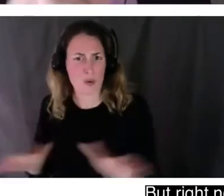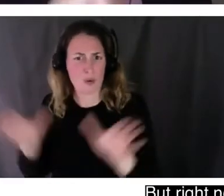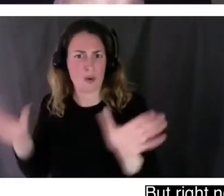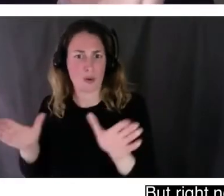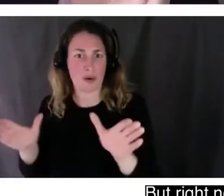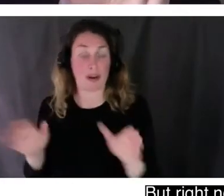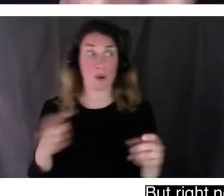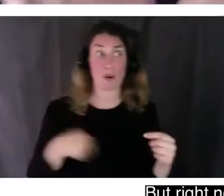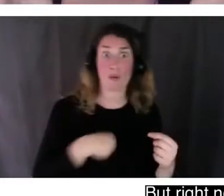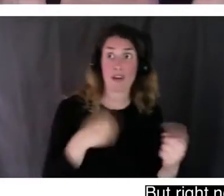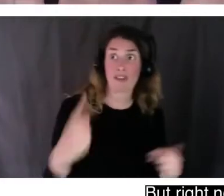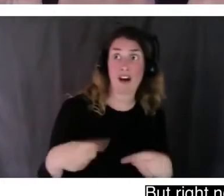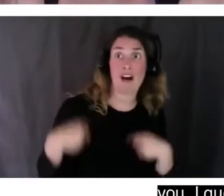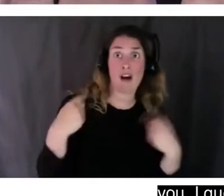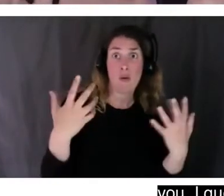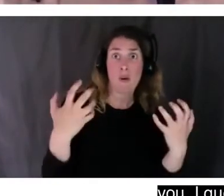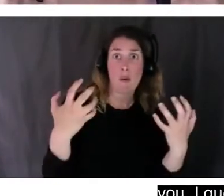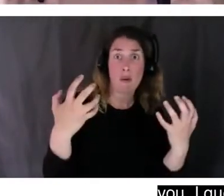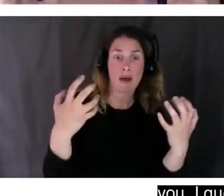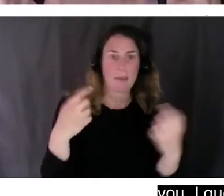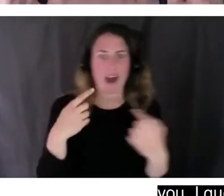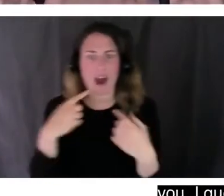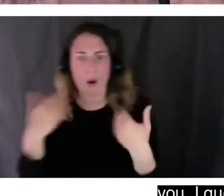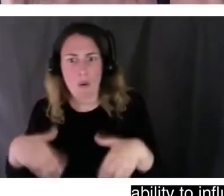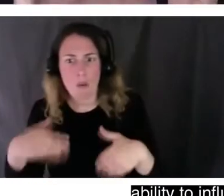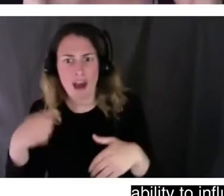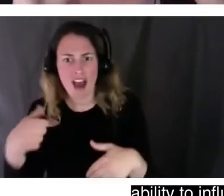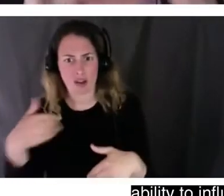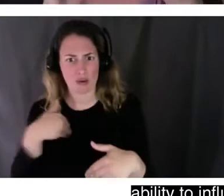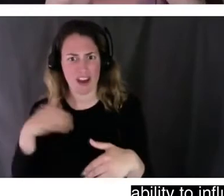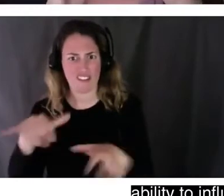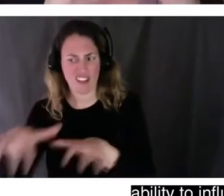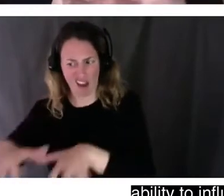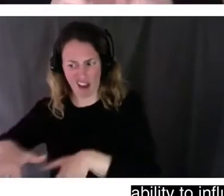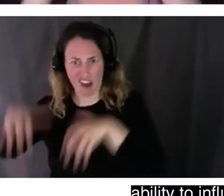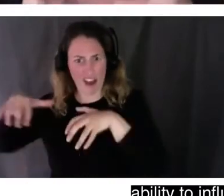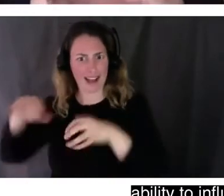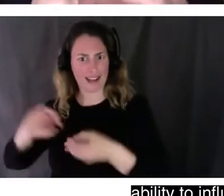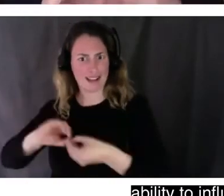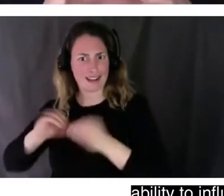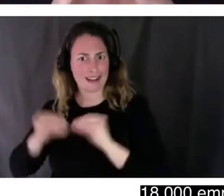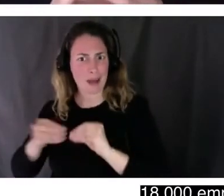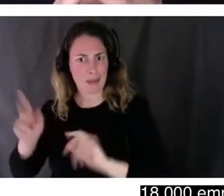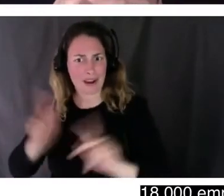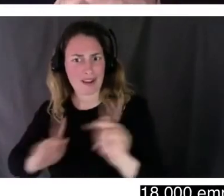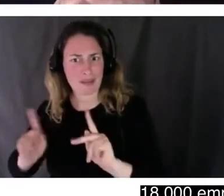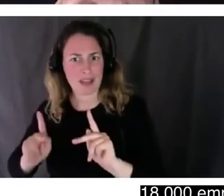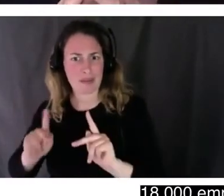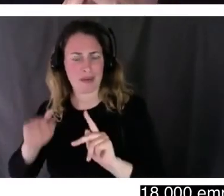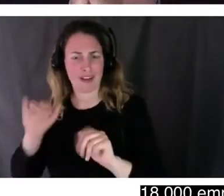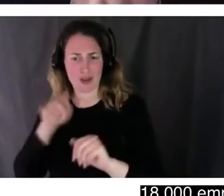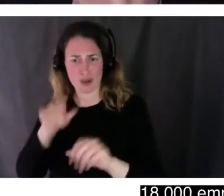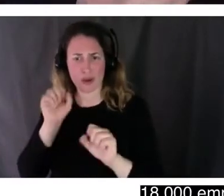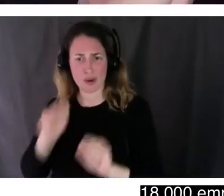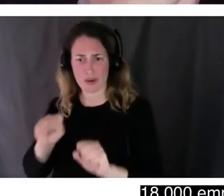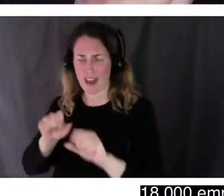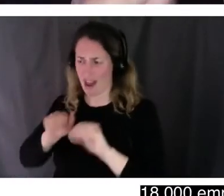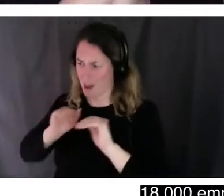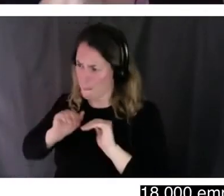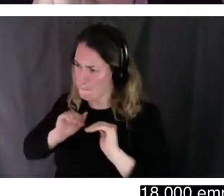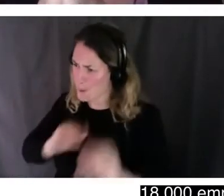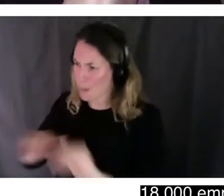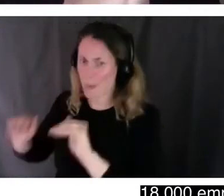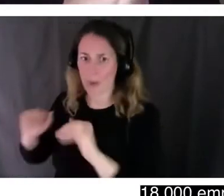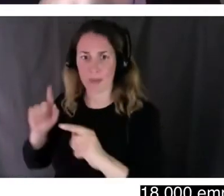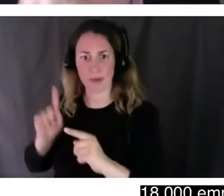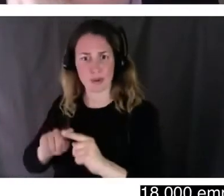now, with that kind of heft behind you, I guess I'm saying, the ability to influence and communicate to these 18,000 employees,